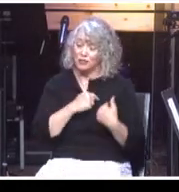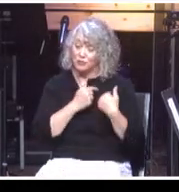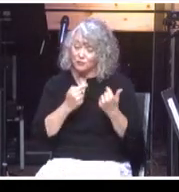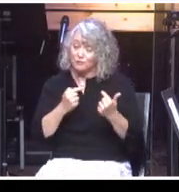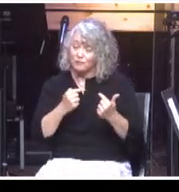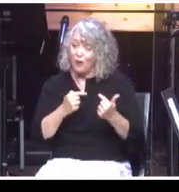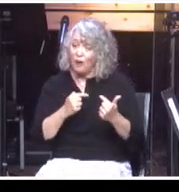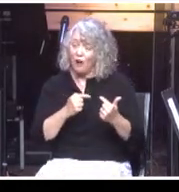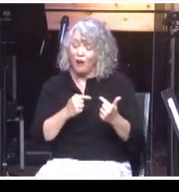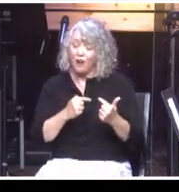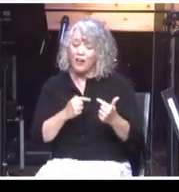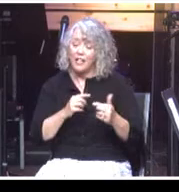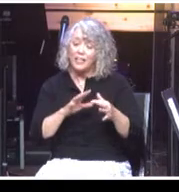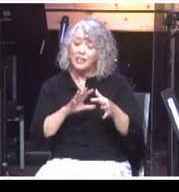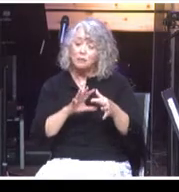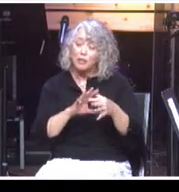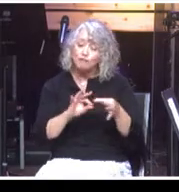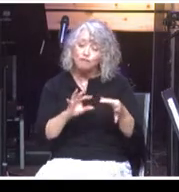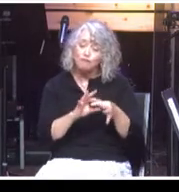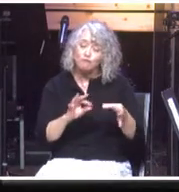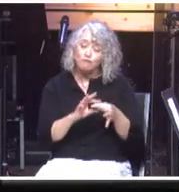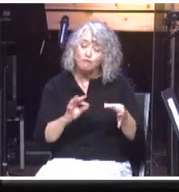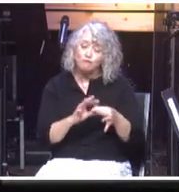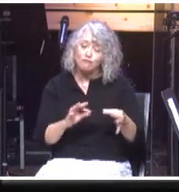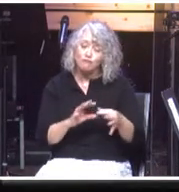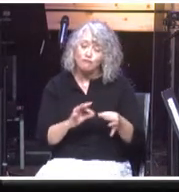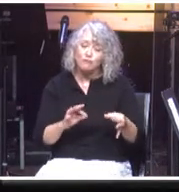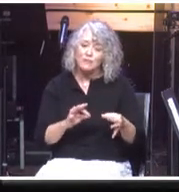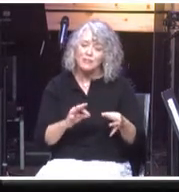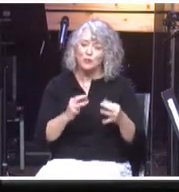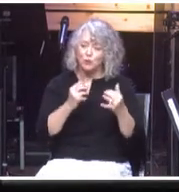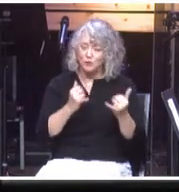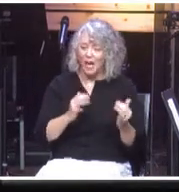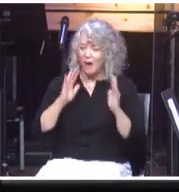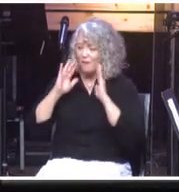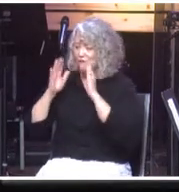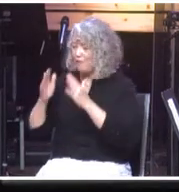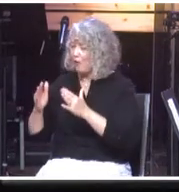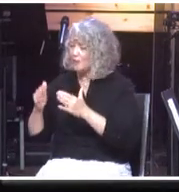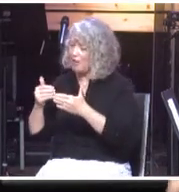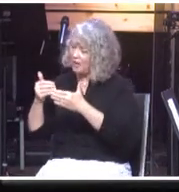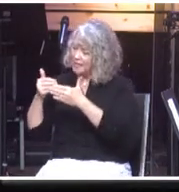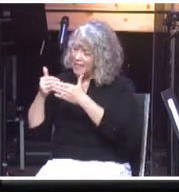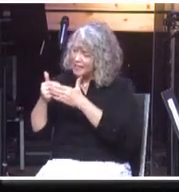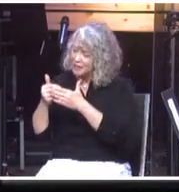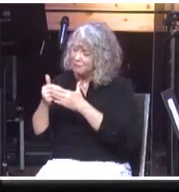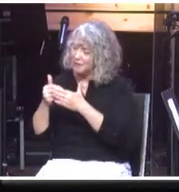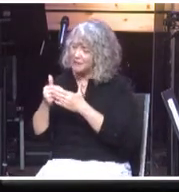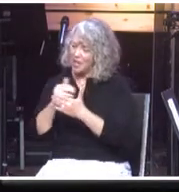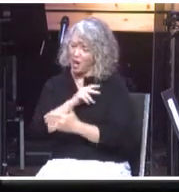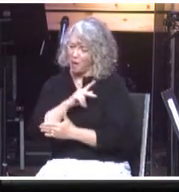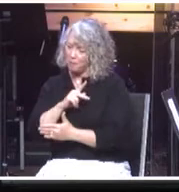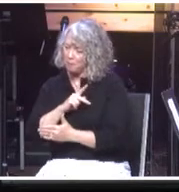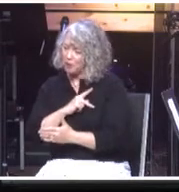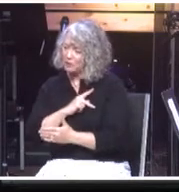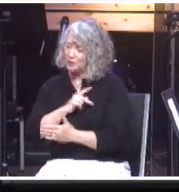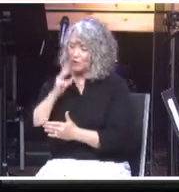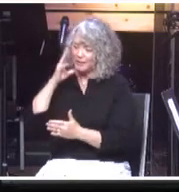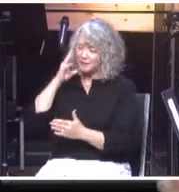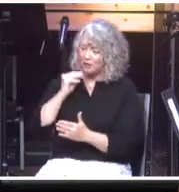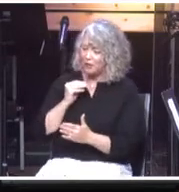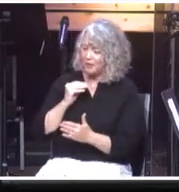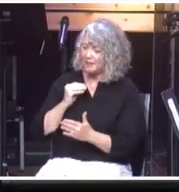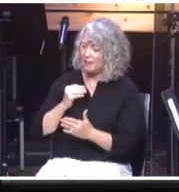about, he narrows it down to the intimate and the personal scale in which we bring loving